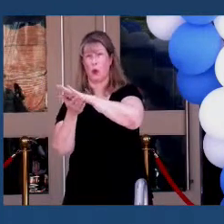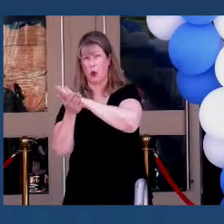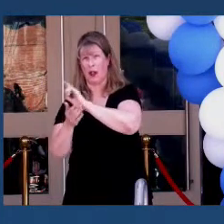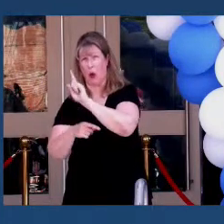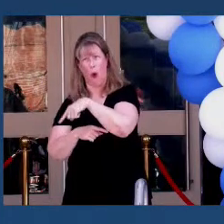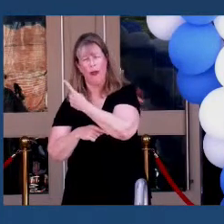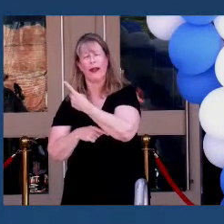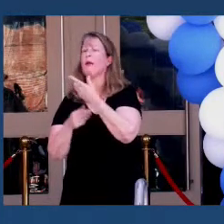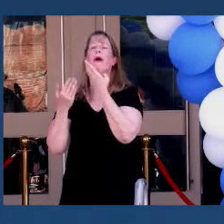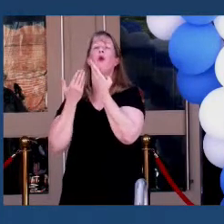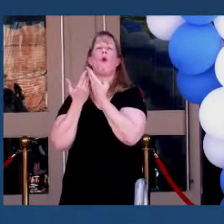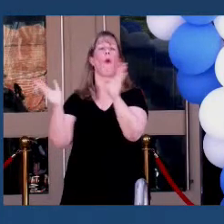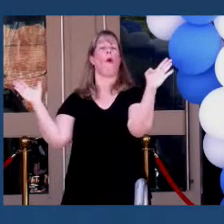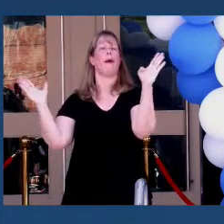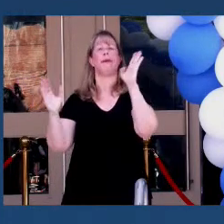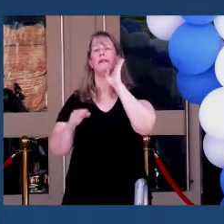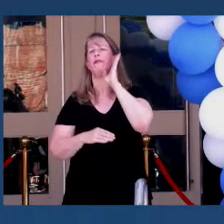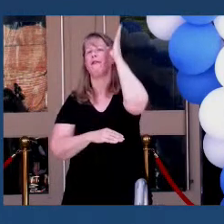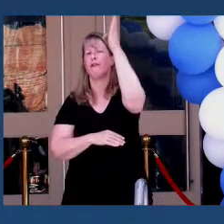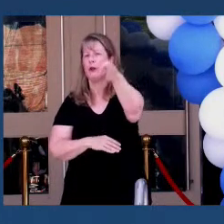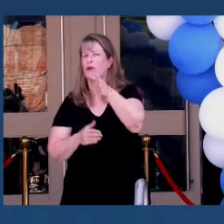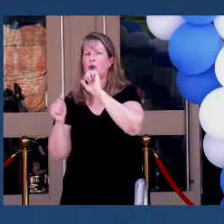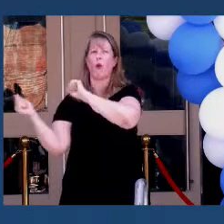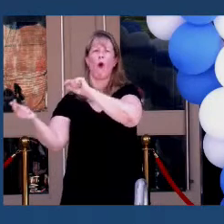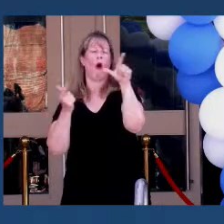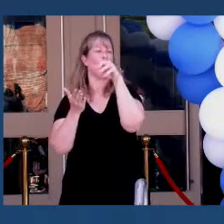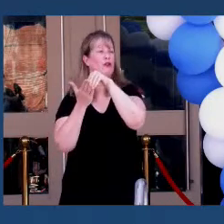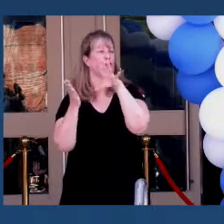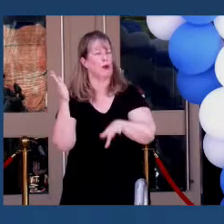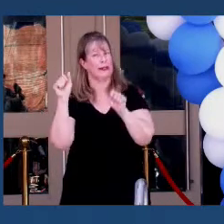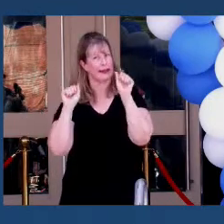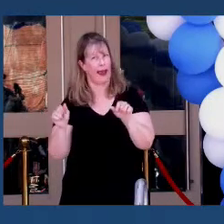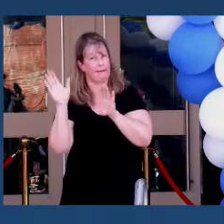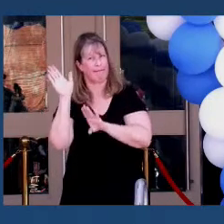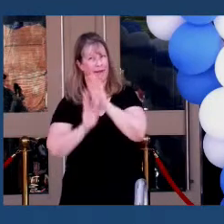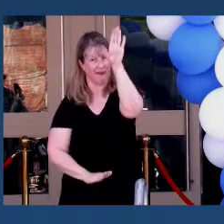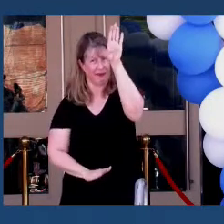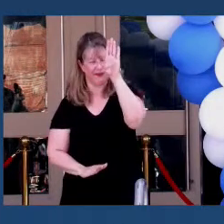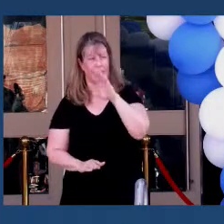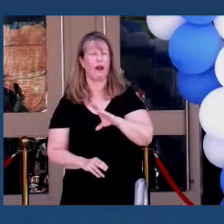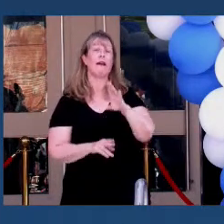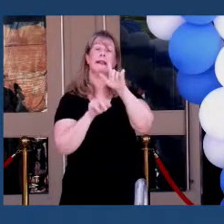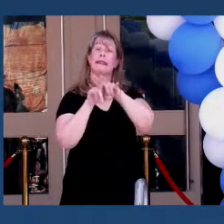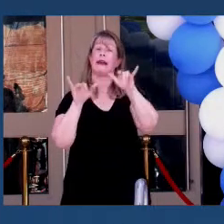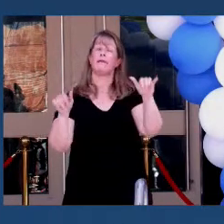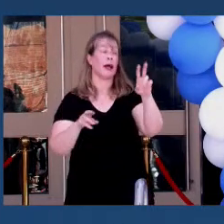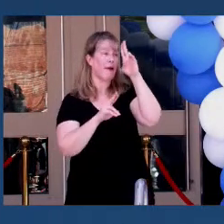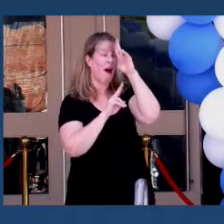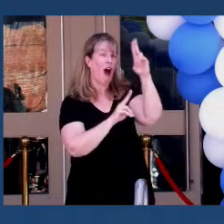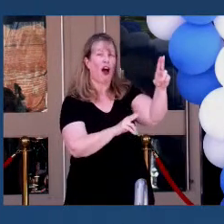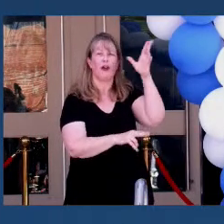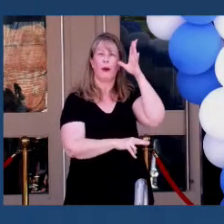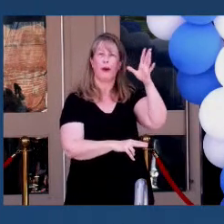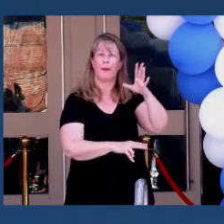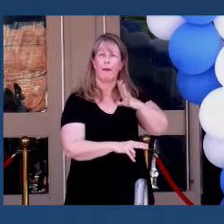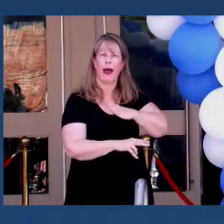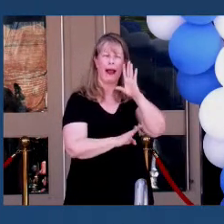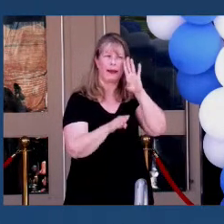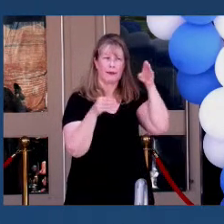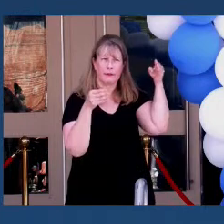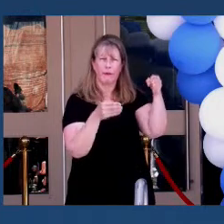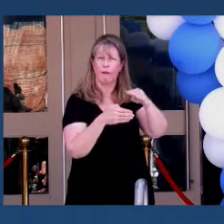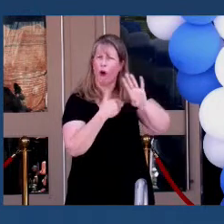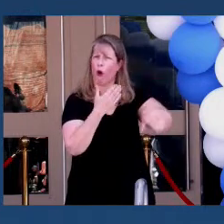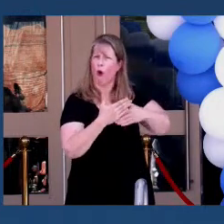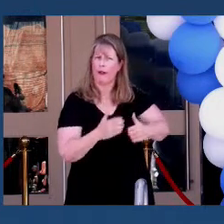a future where every student has a chance to strive. We are honoring a man whose life works has been dedicated to